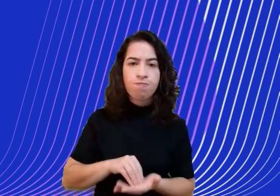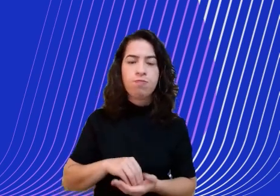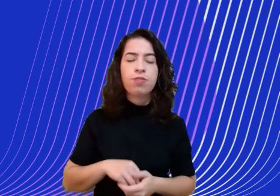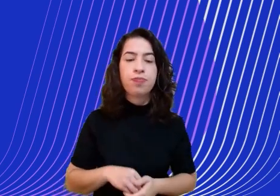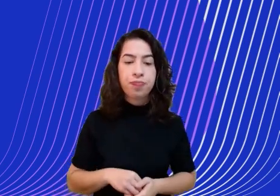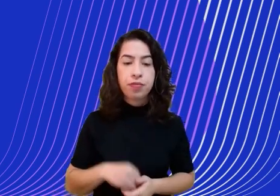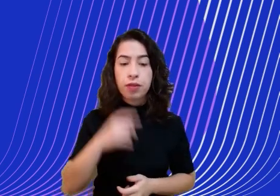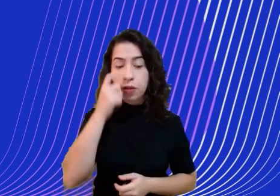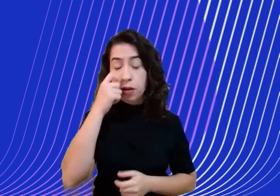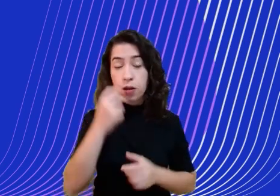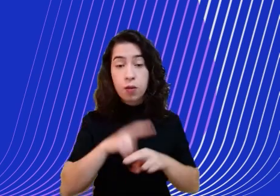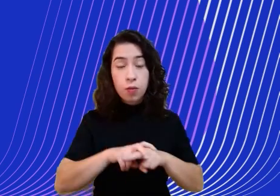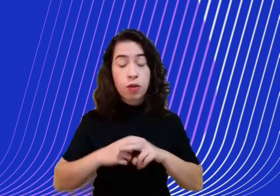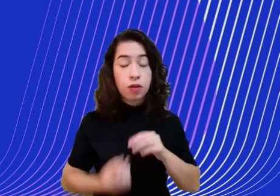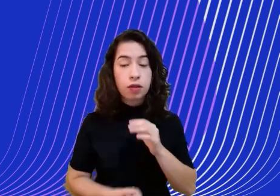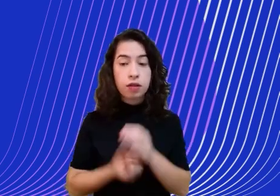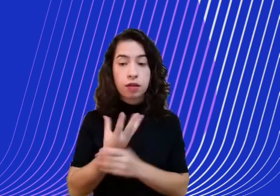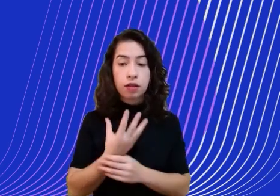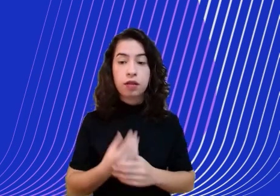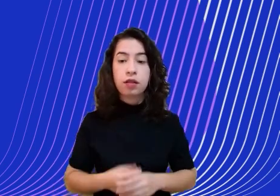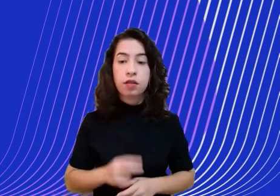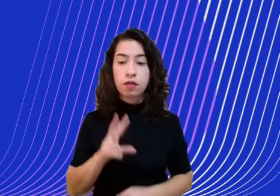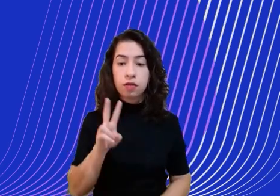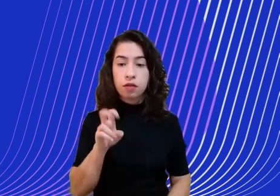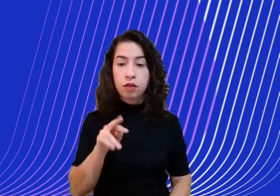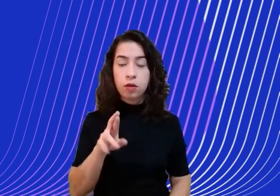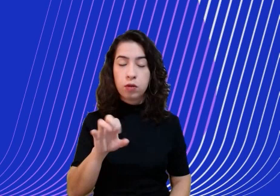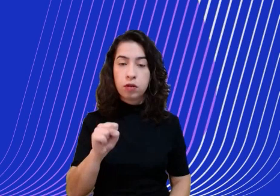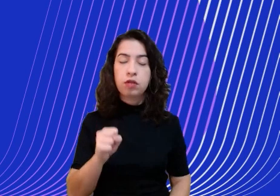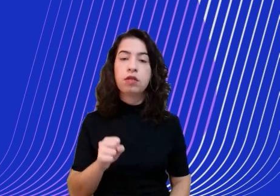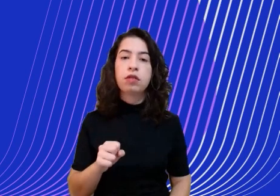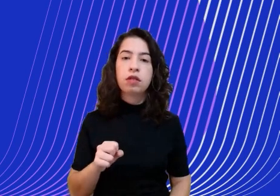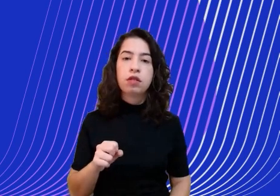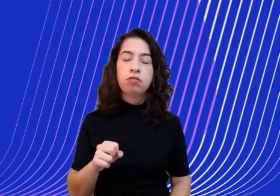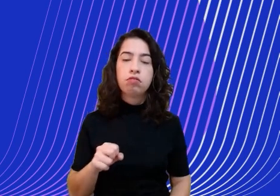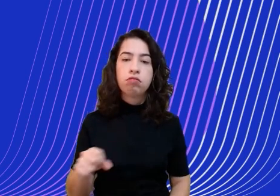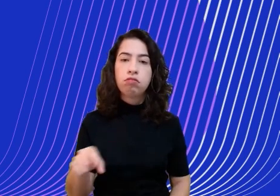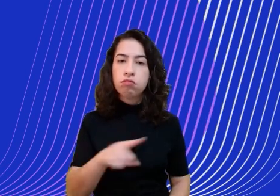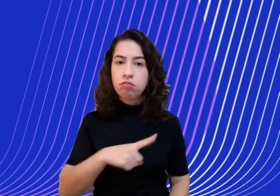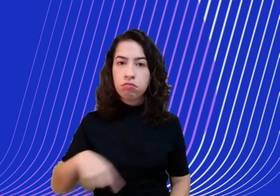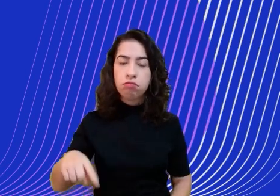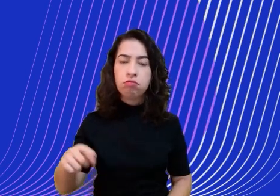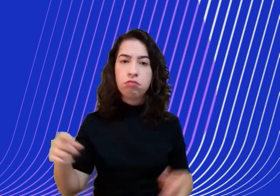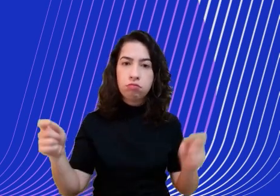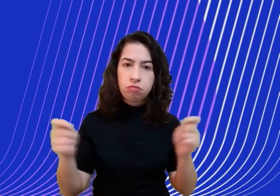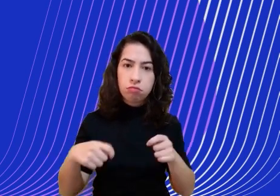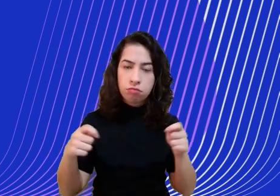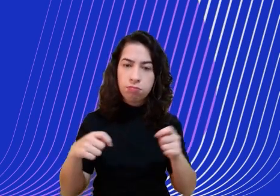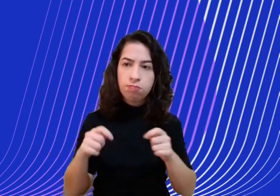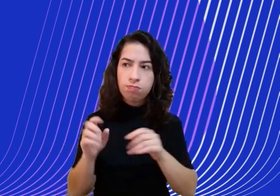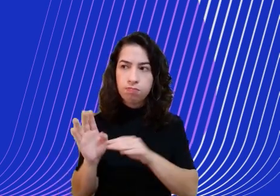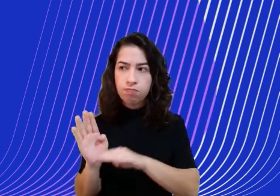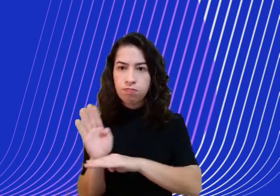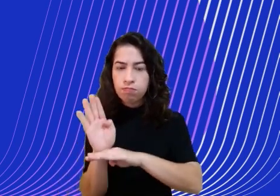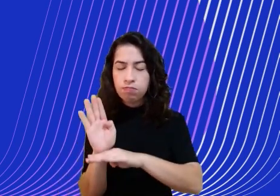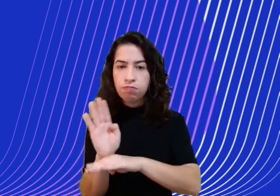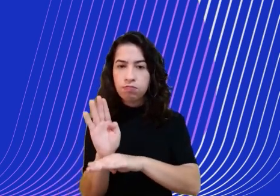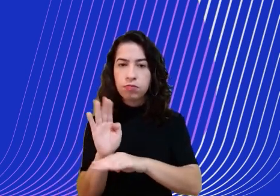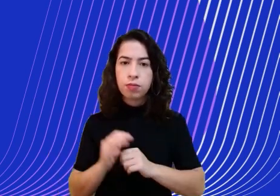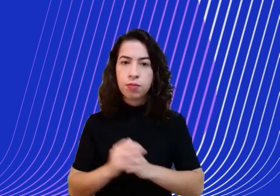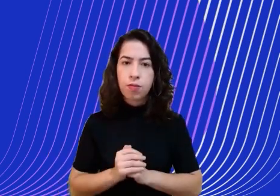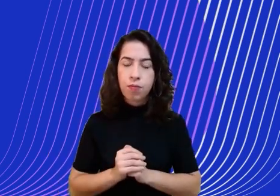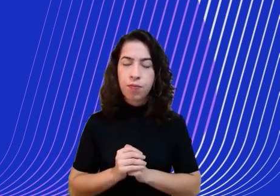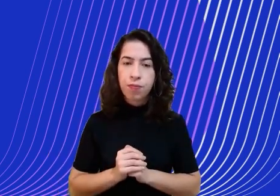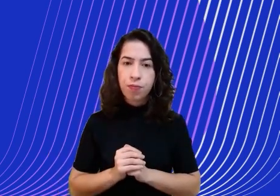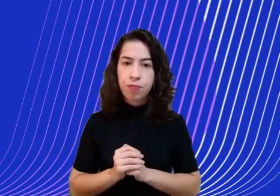Suzano. It's an element of our open innovation that will allow us to collaborate. That's the word collaboration of a